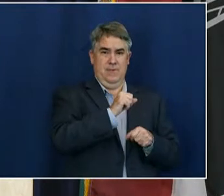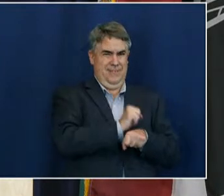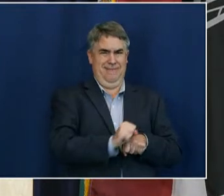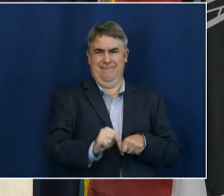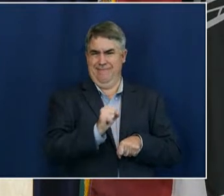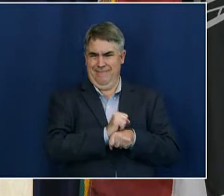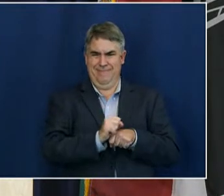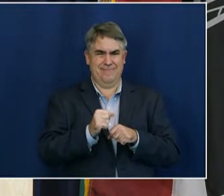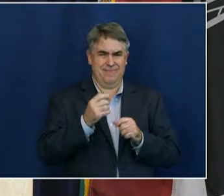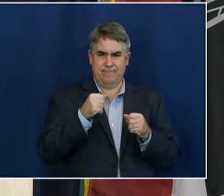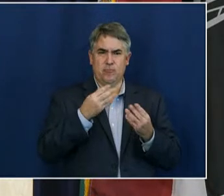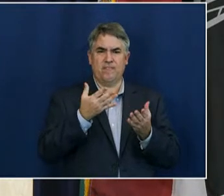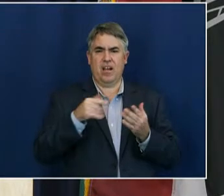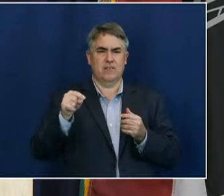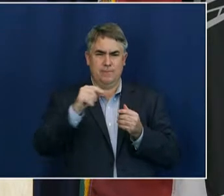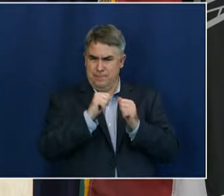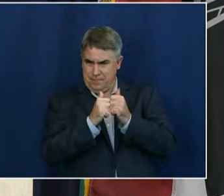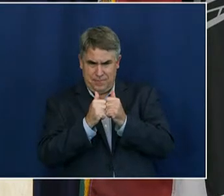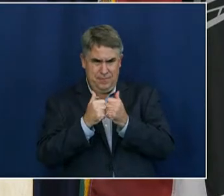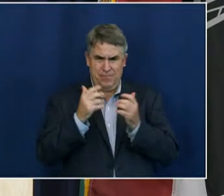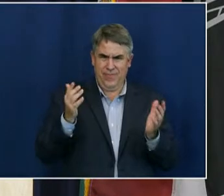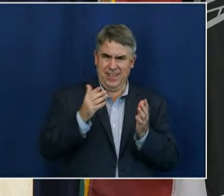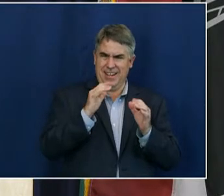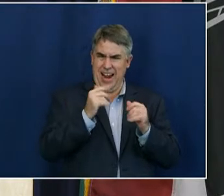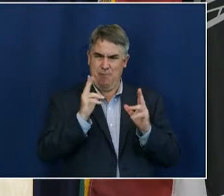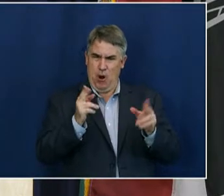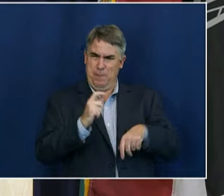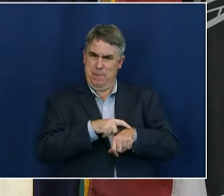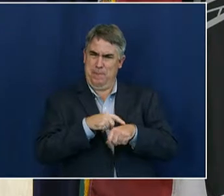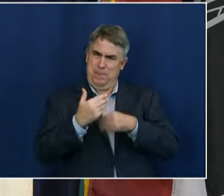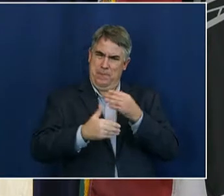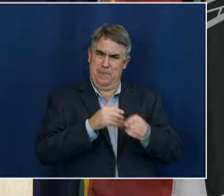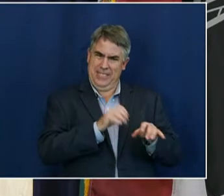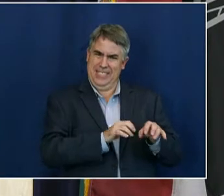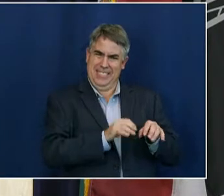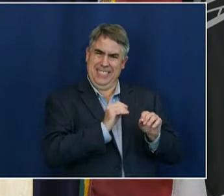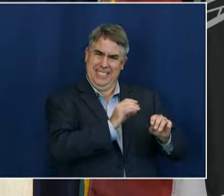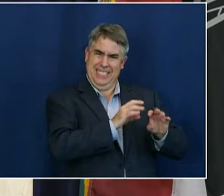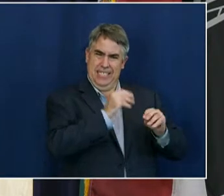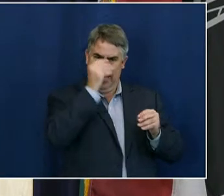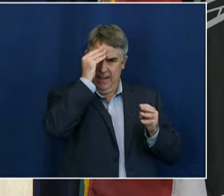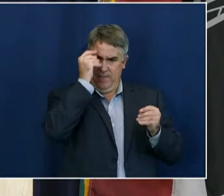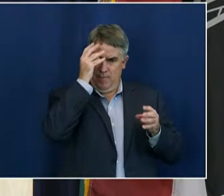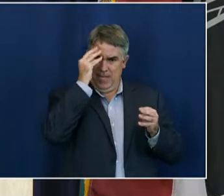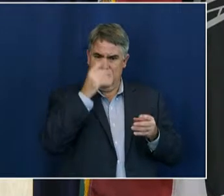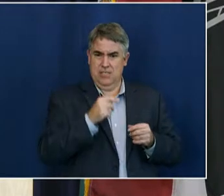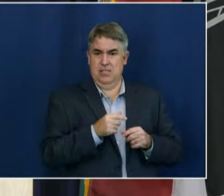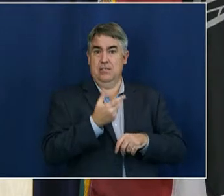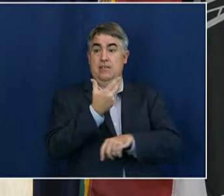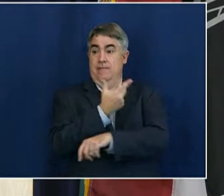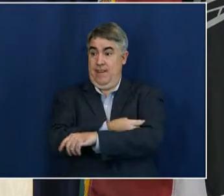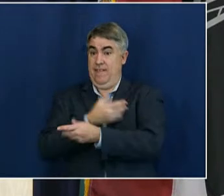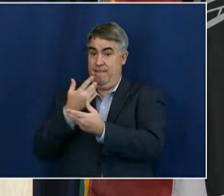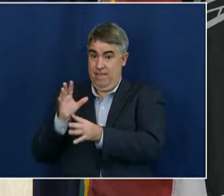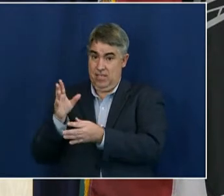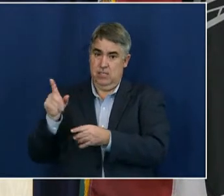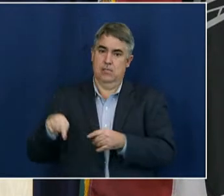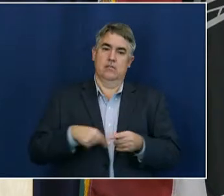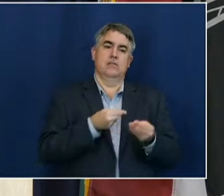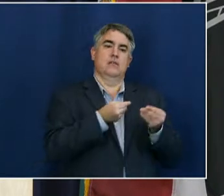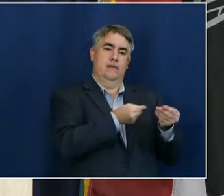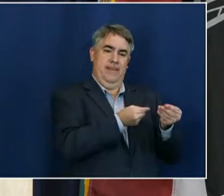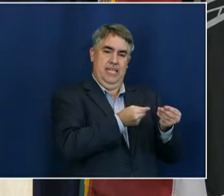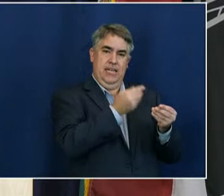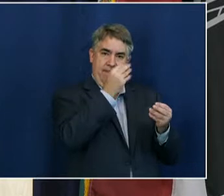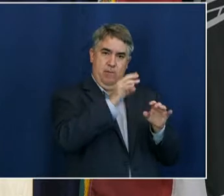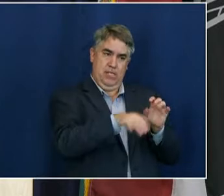to speed up the distribution and actual injection of the vaccines and make sure it shows. As it relates to how